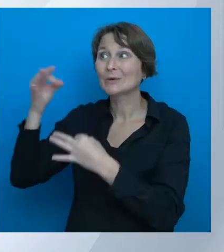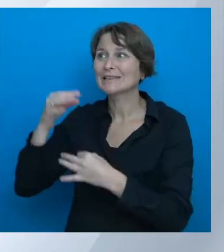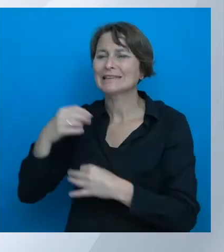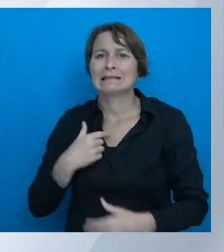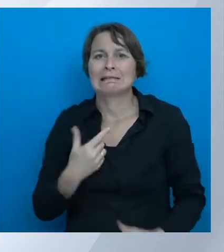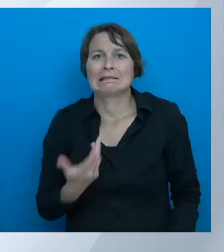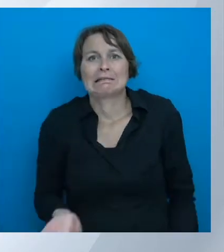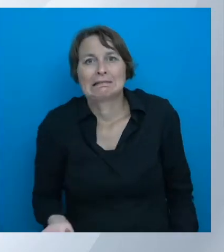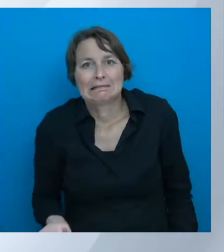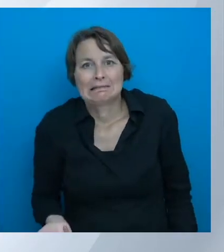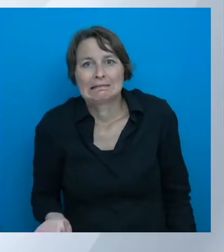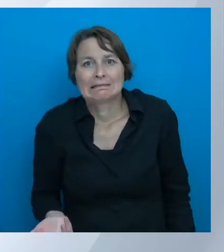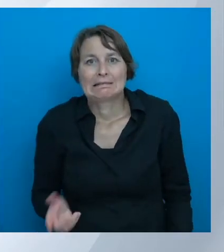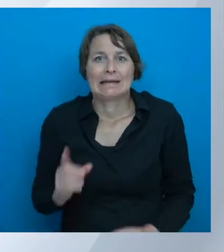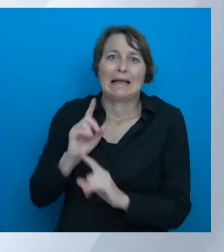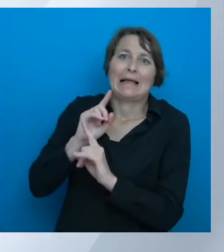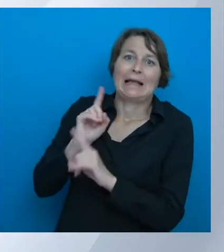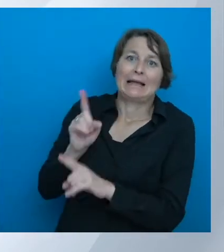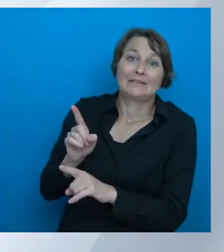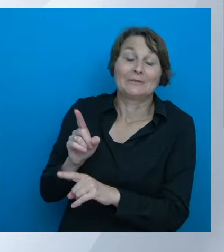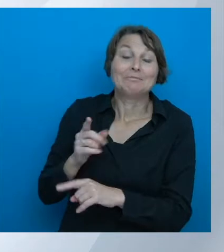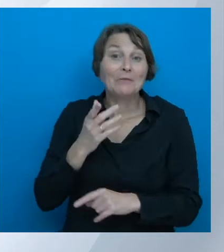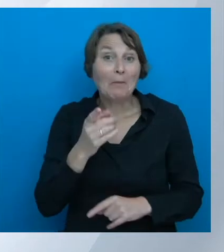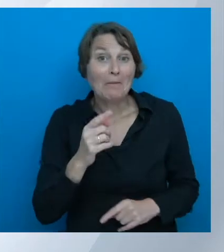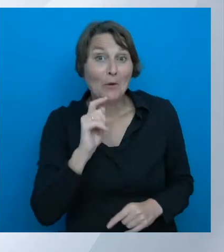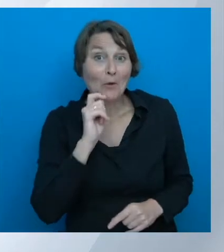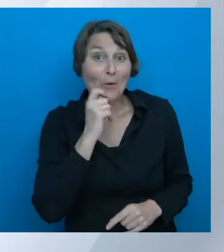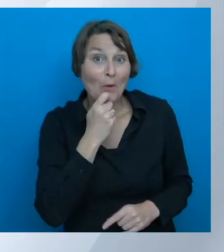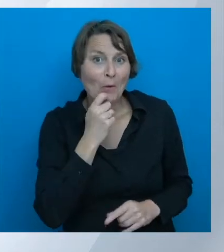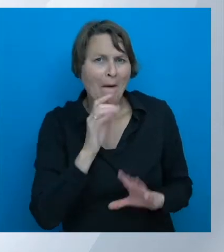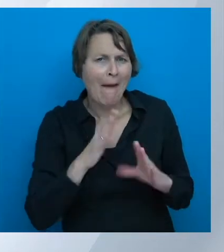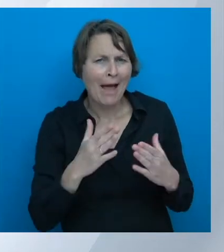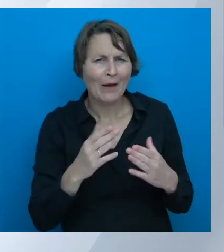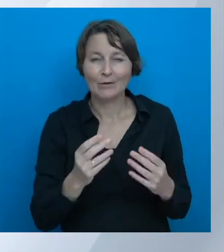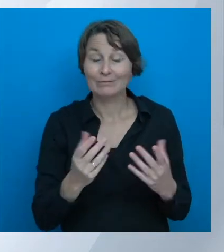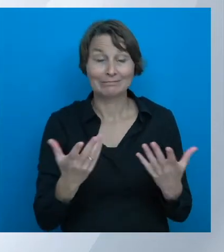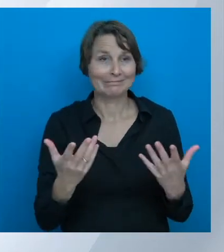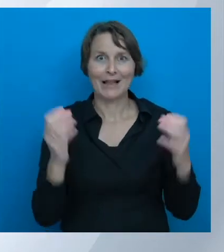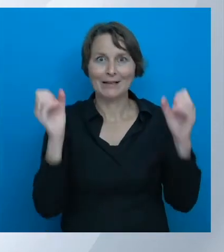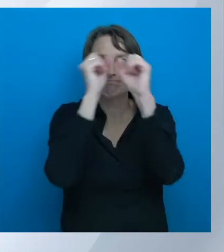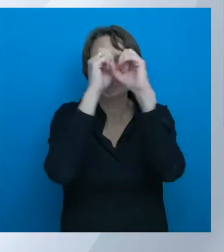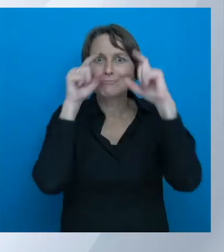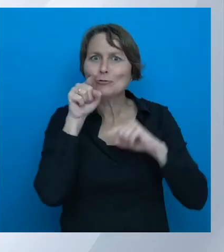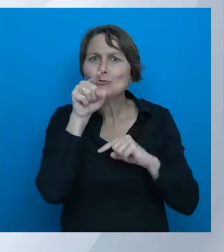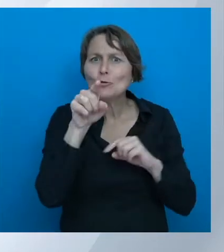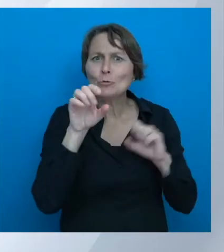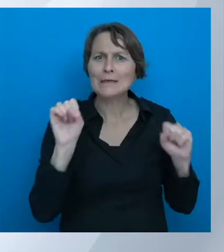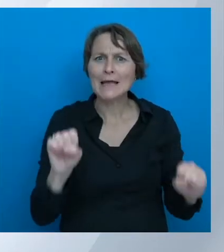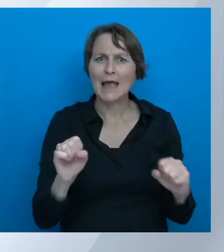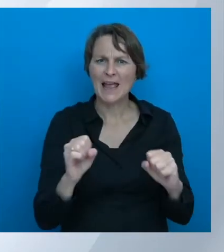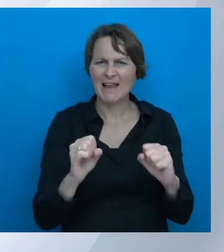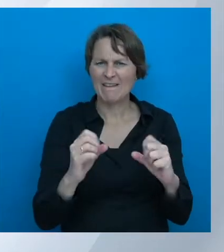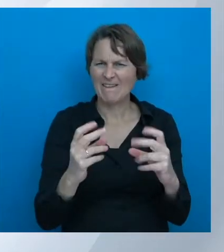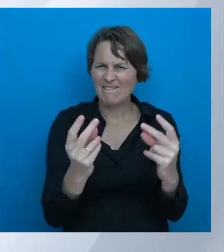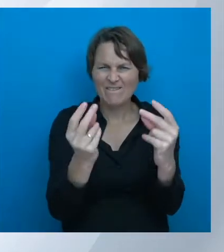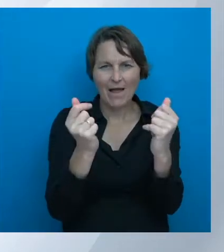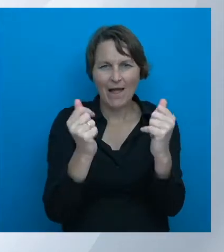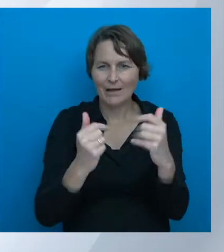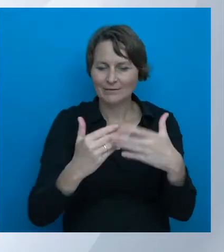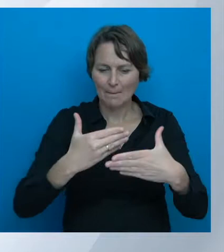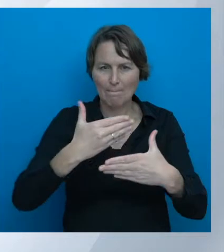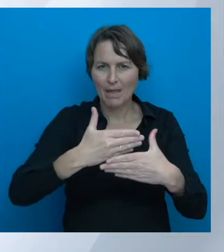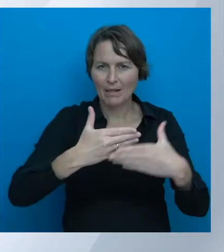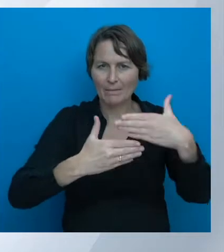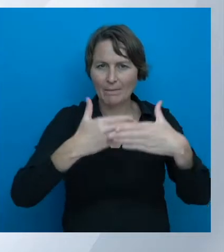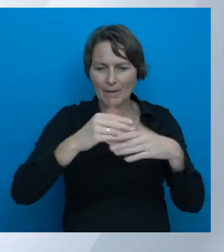maybe. Wouldn't it be cool to just quickly build something in order to get some of those answers and to prove what